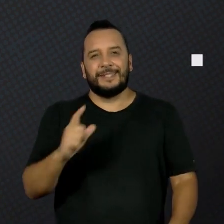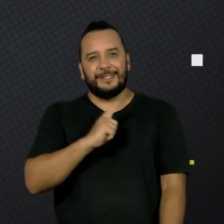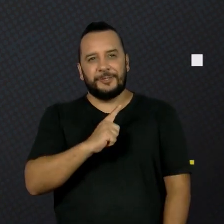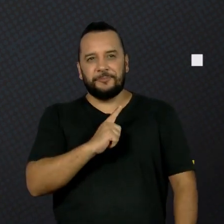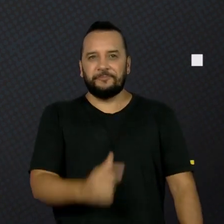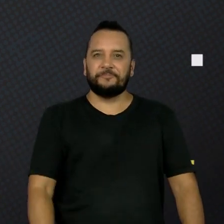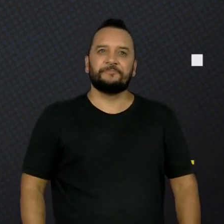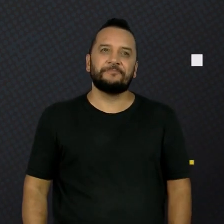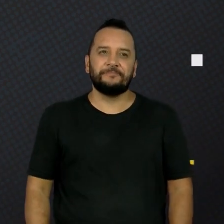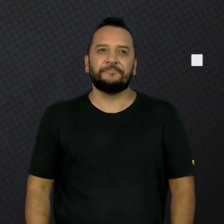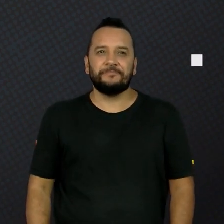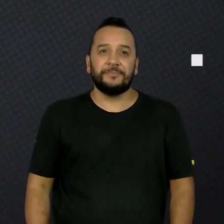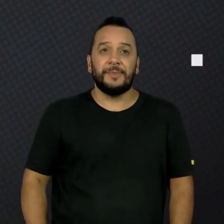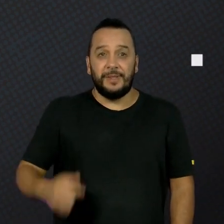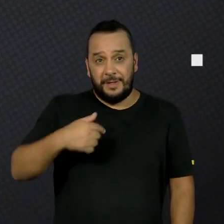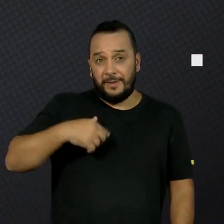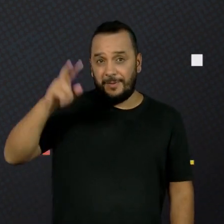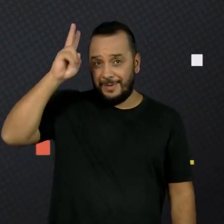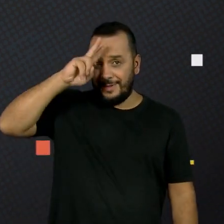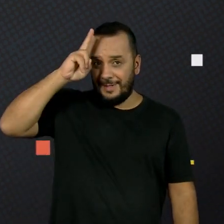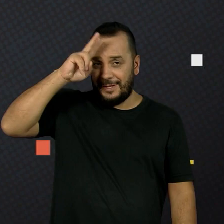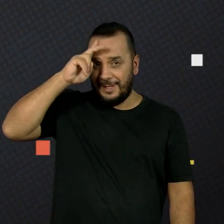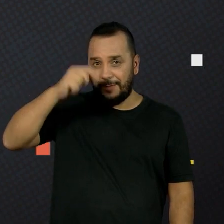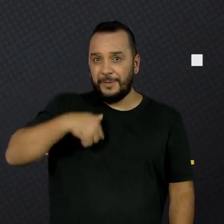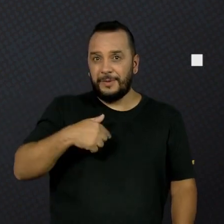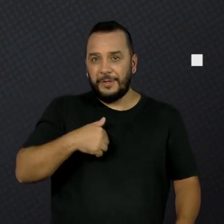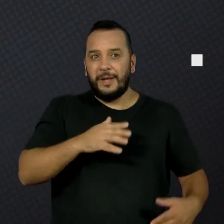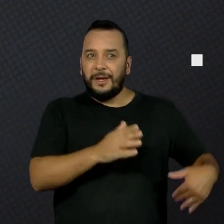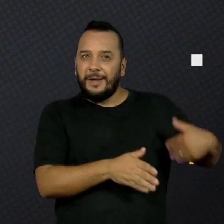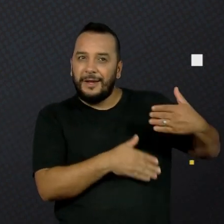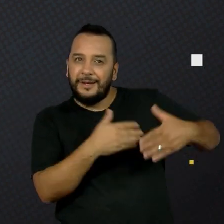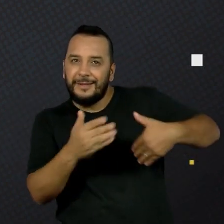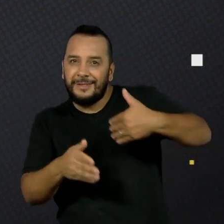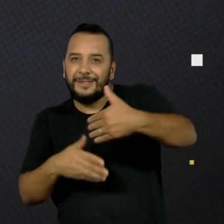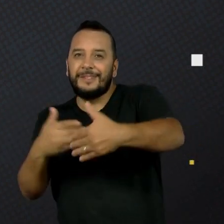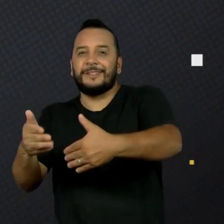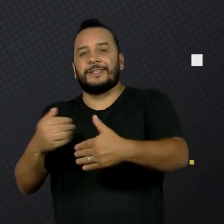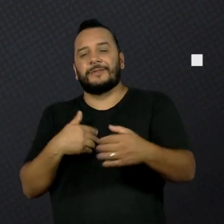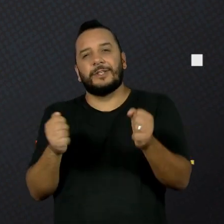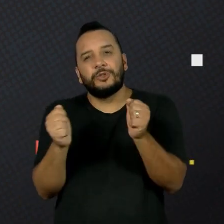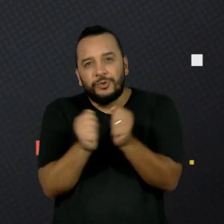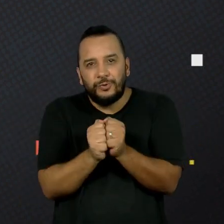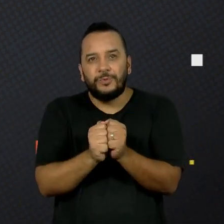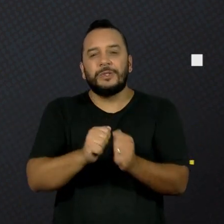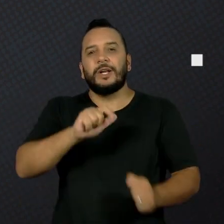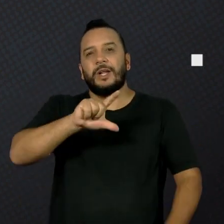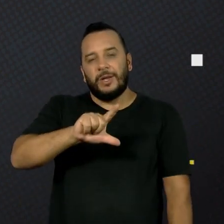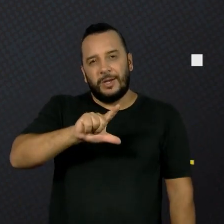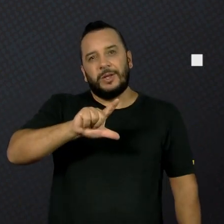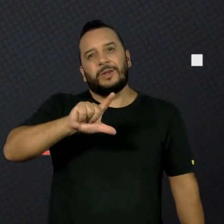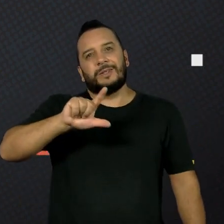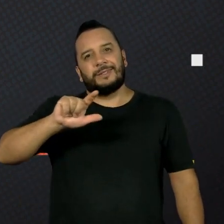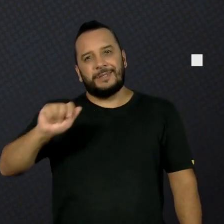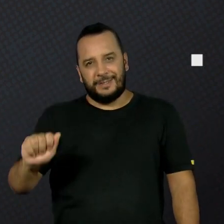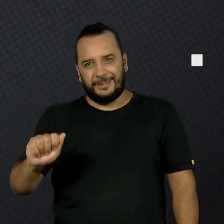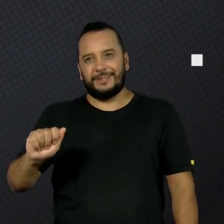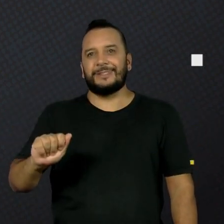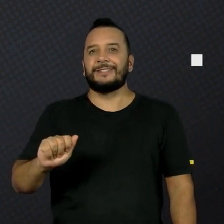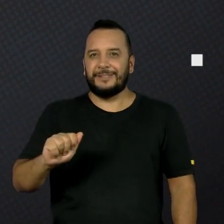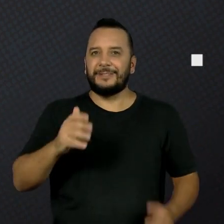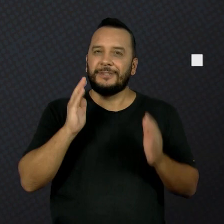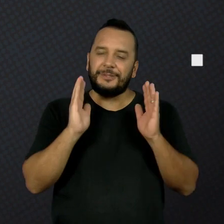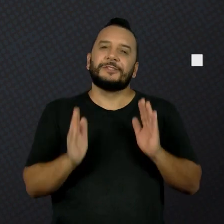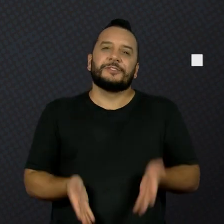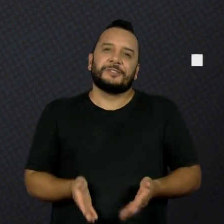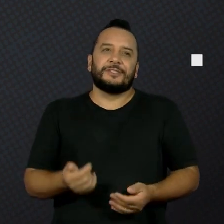And I just remember fondly so much of our time together in